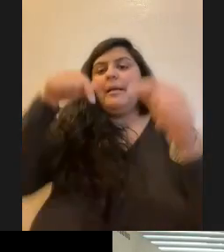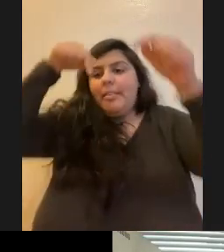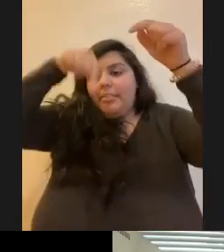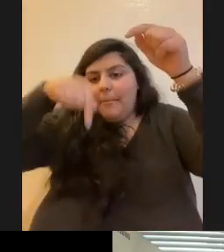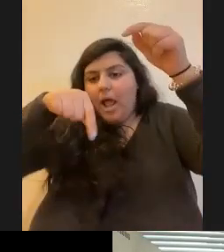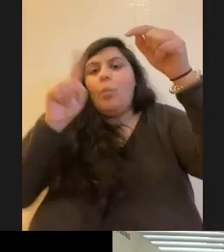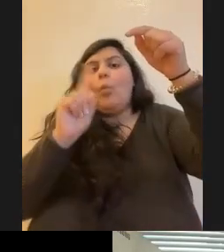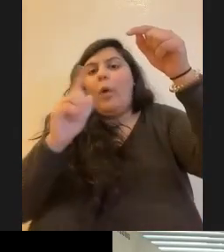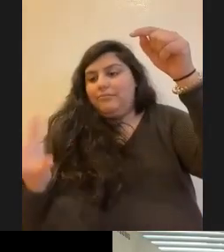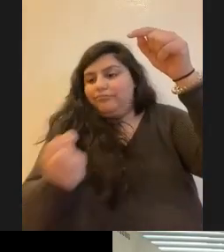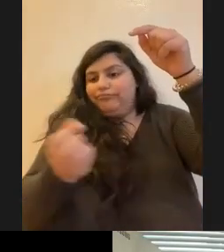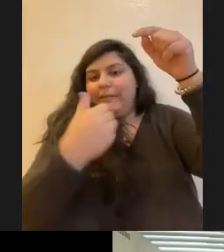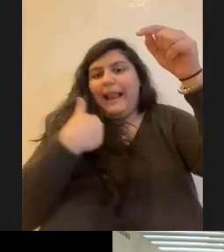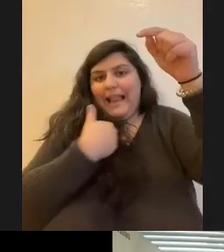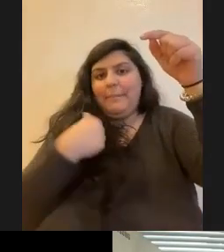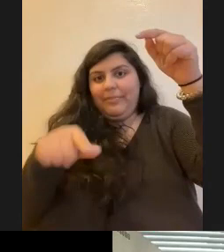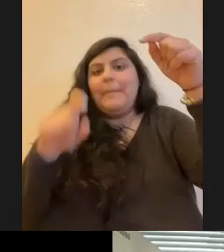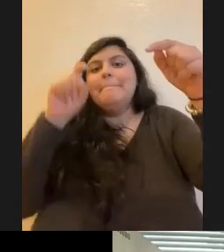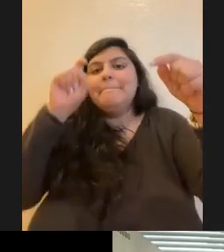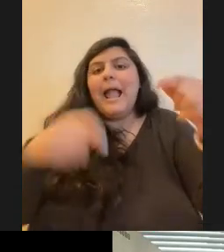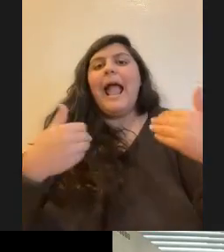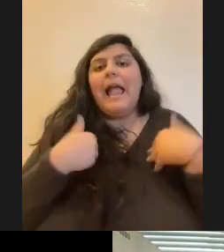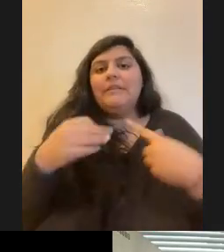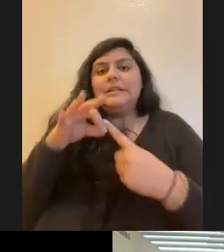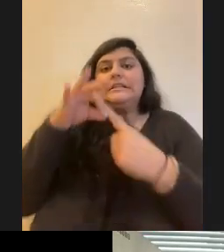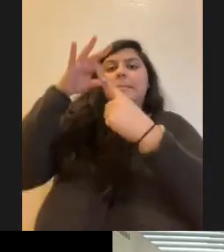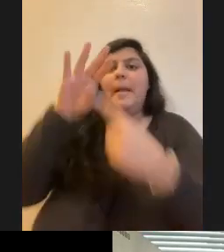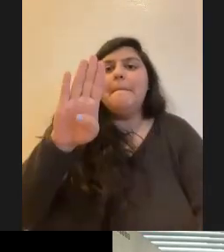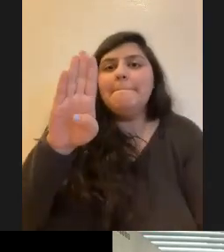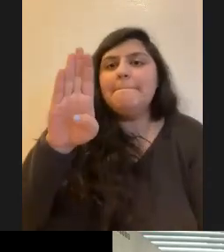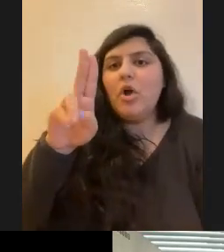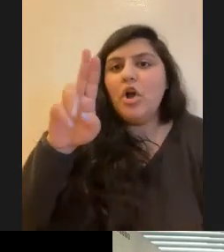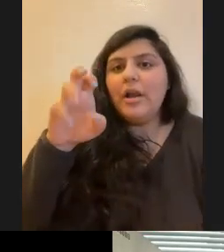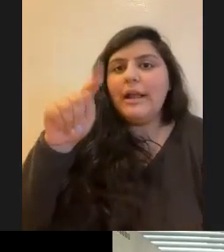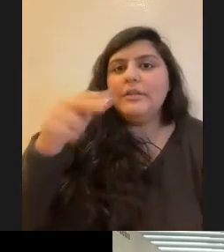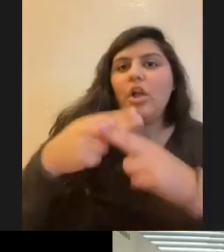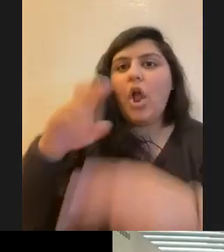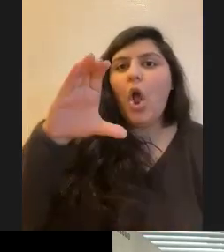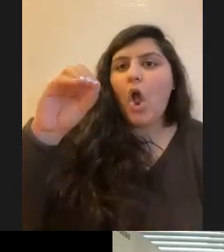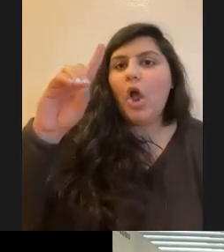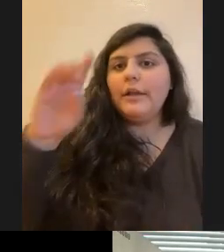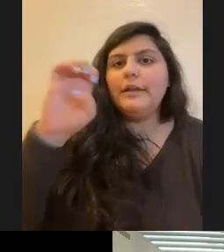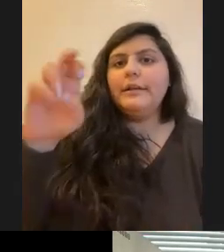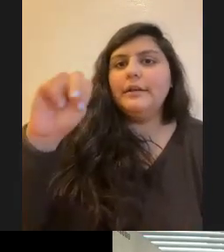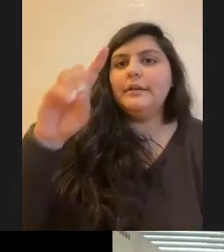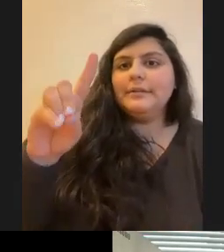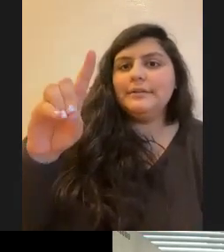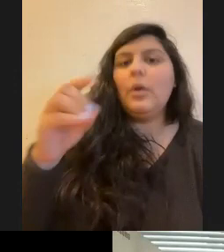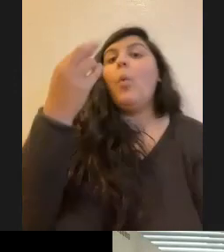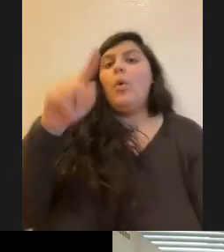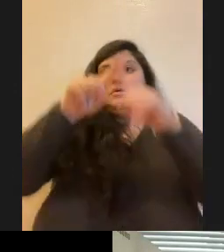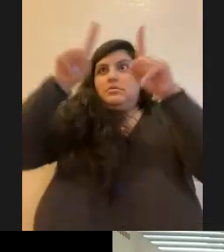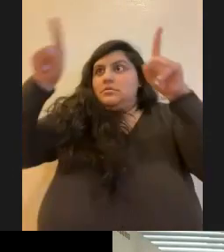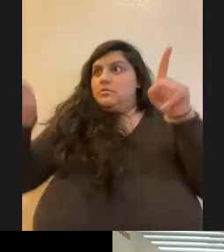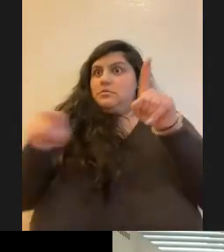collect all of our zooplankton has to be a very specialized kind of bucket thing called a cod end. Around the mouth of the net, we